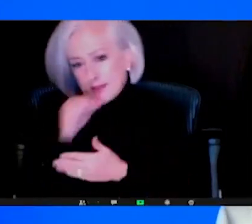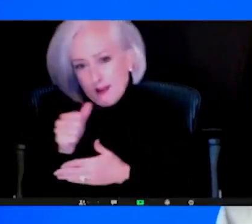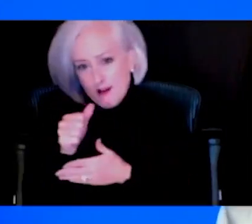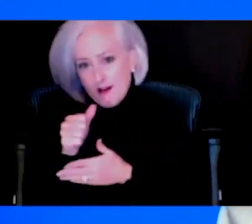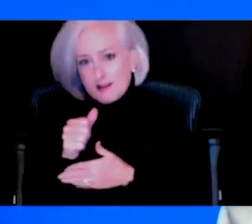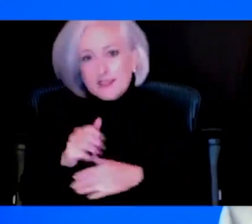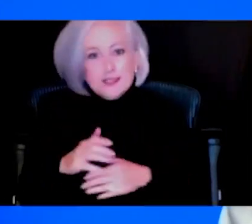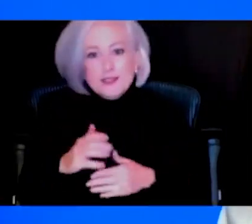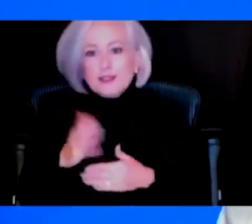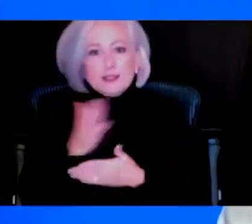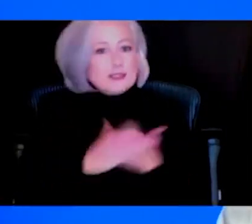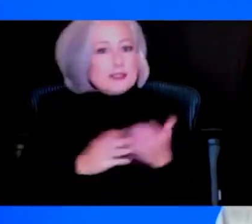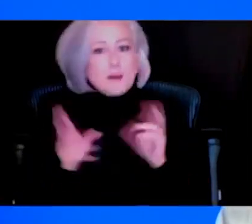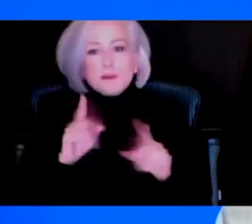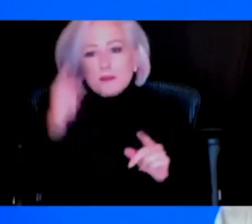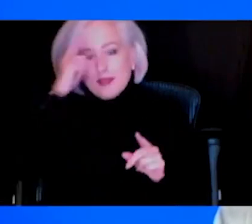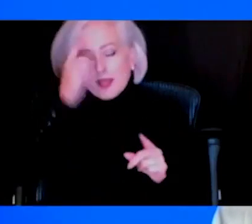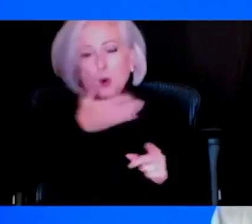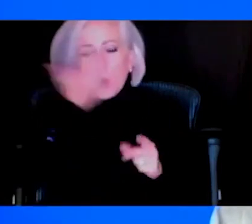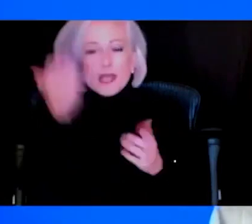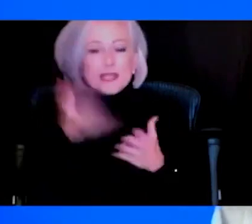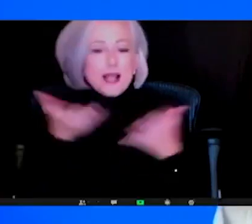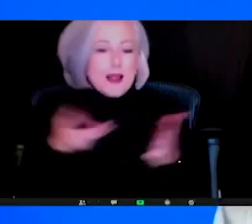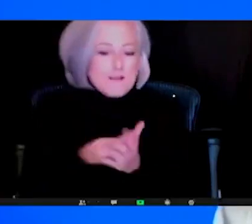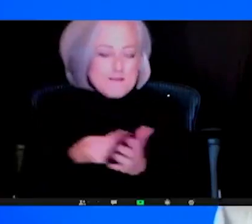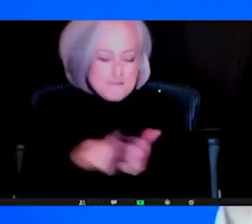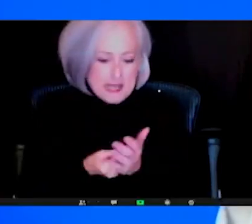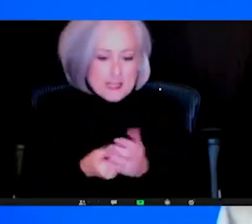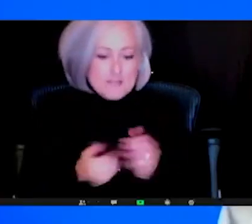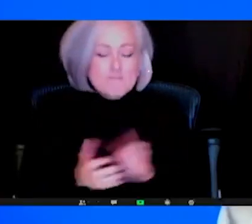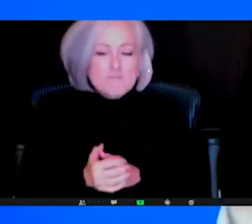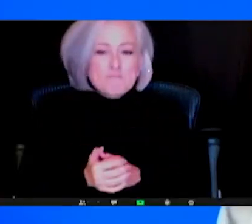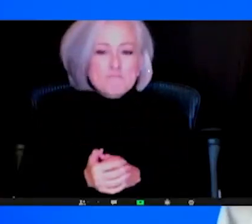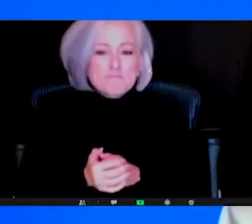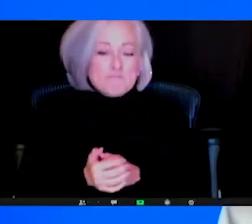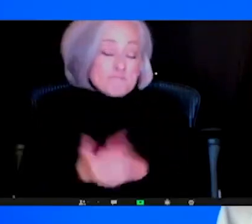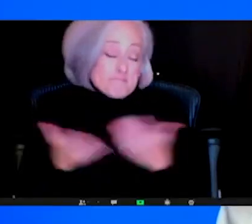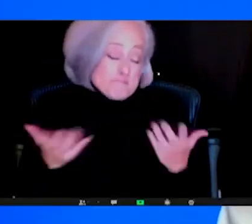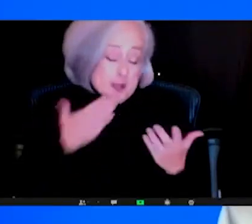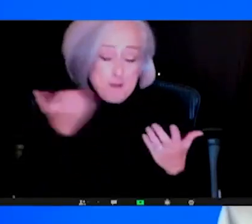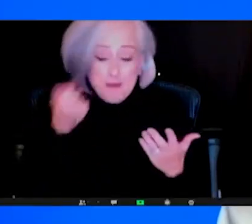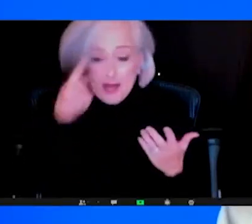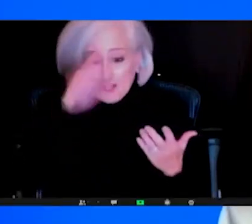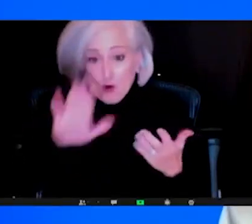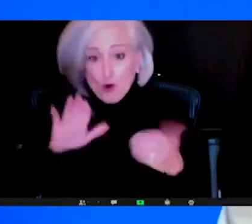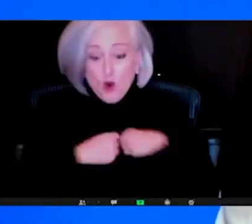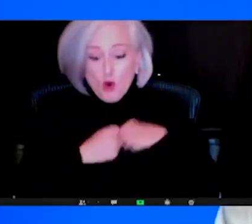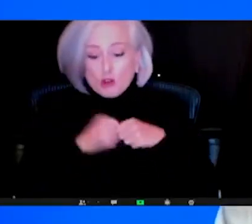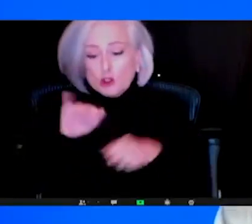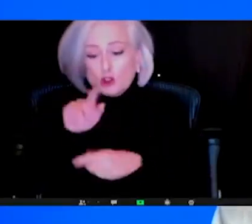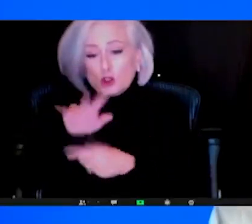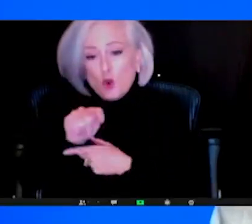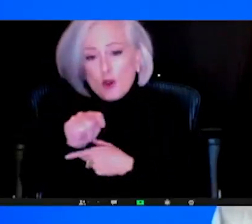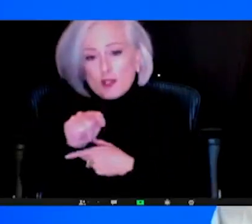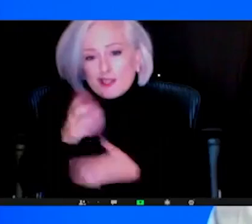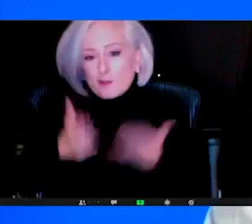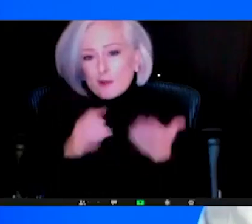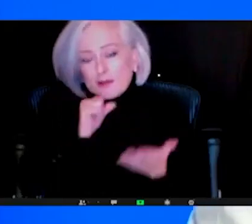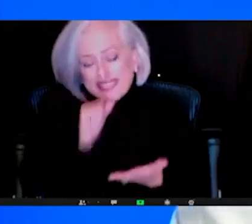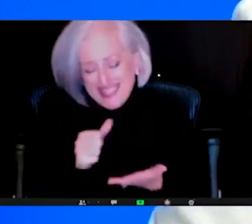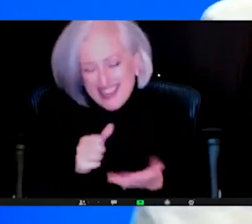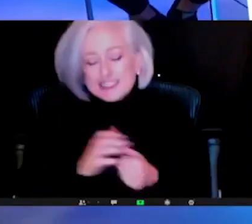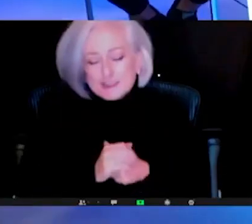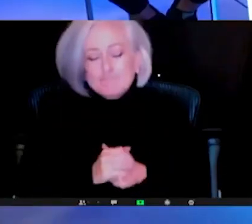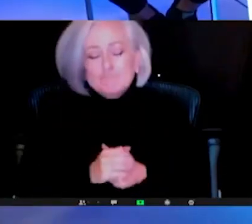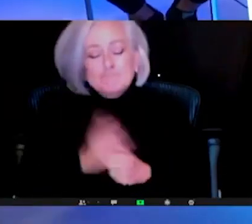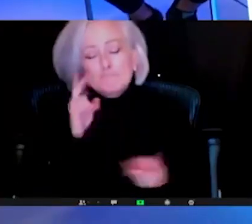just wasted a lot of money. So is it the best thing for your joints? Probably not. Is it going to hurt? Other options. So,